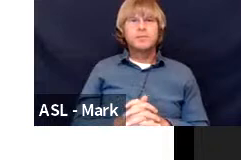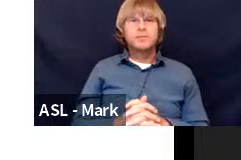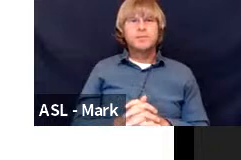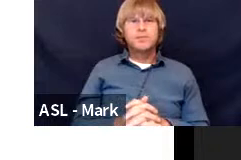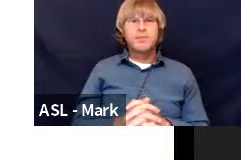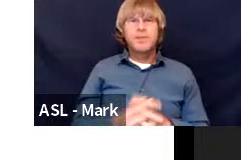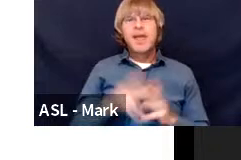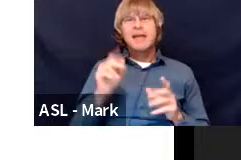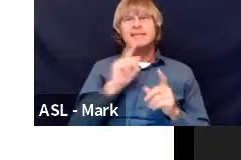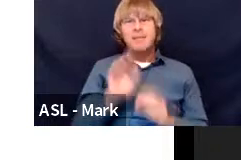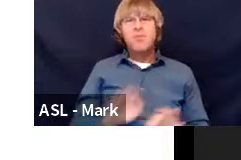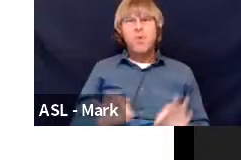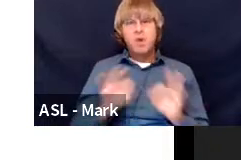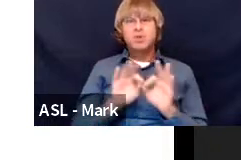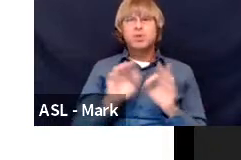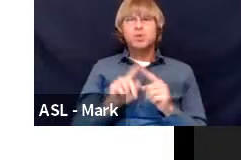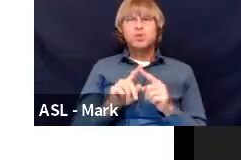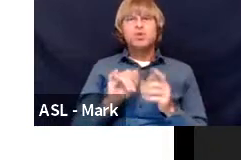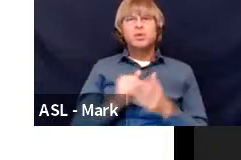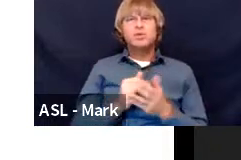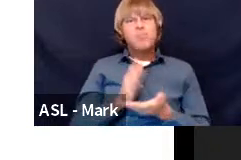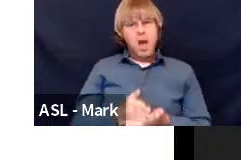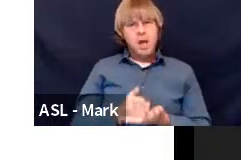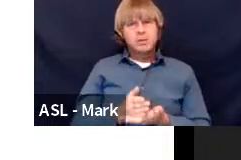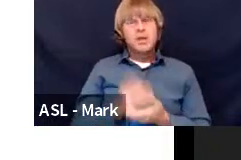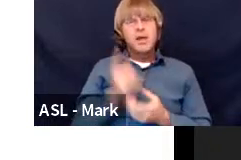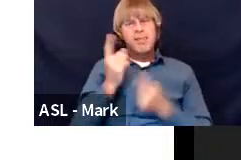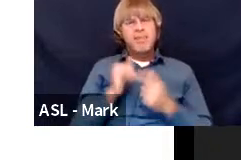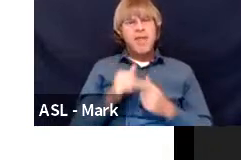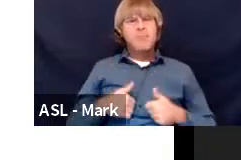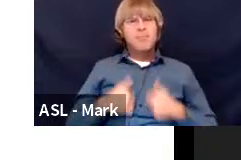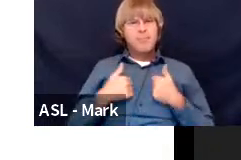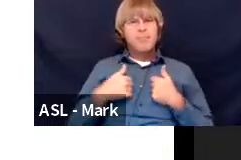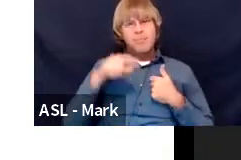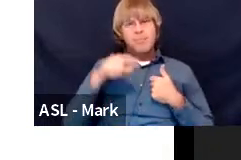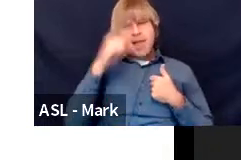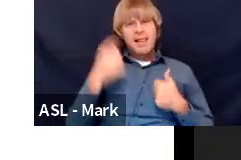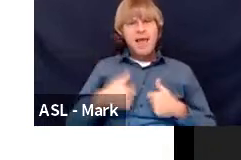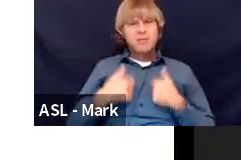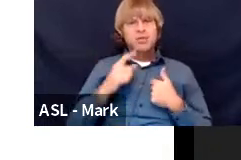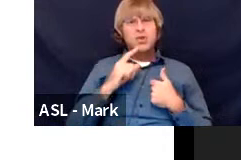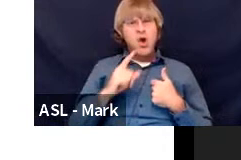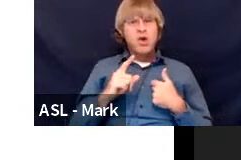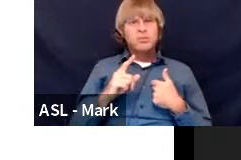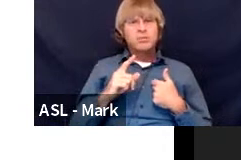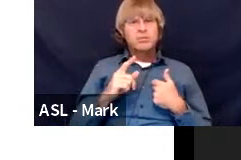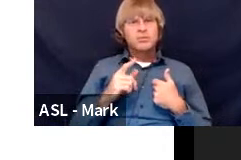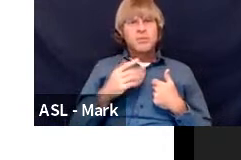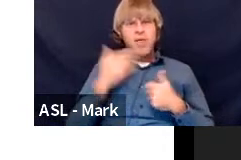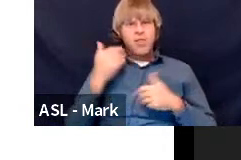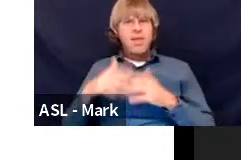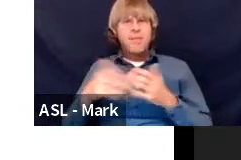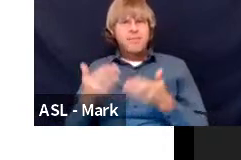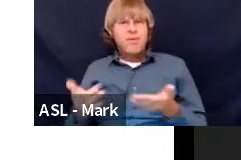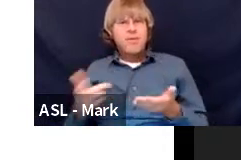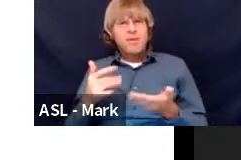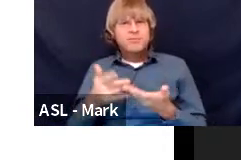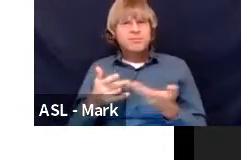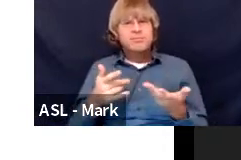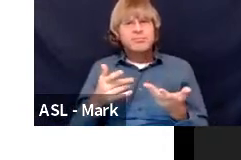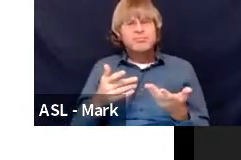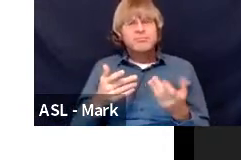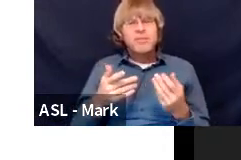And it's important to just stop and pause and think that Black lives are greater than materials. Though I do love a